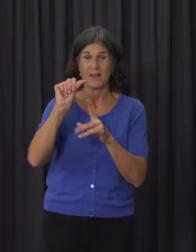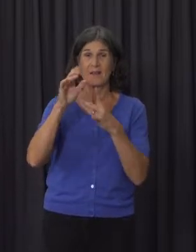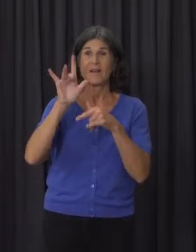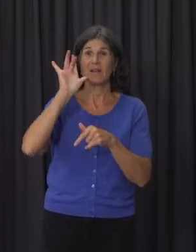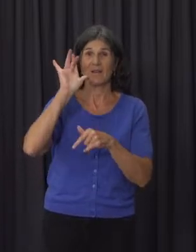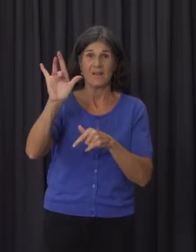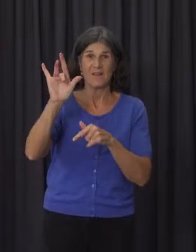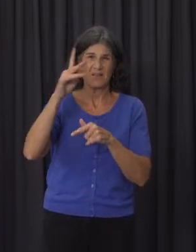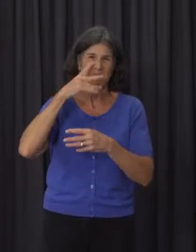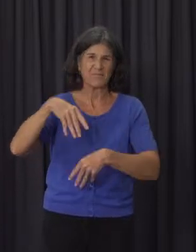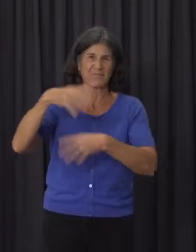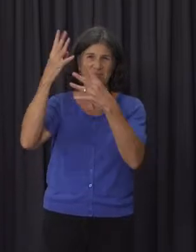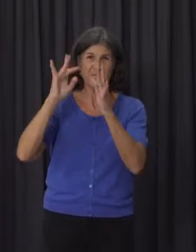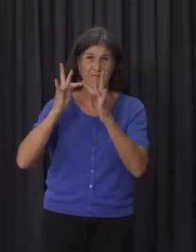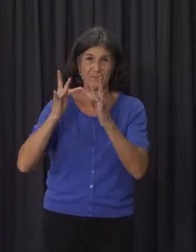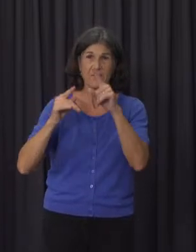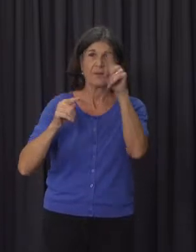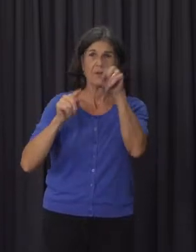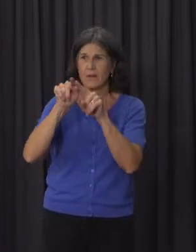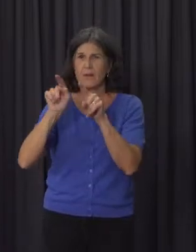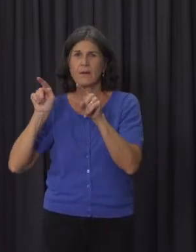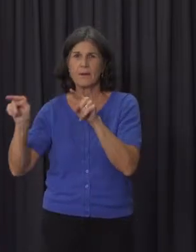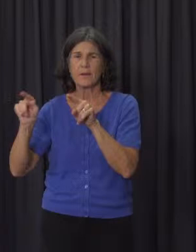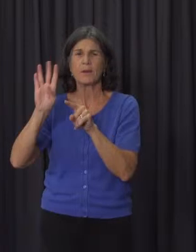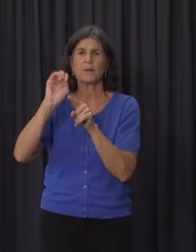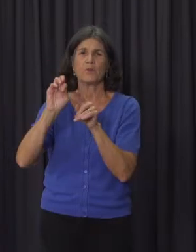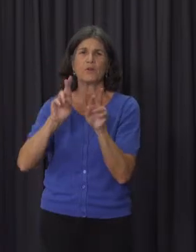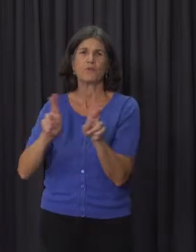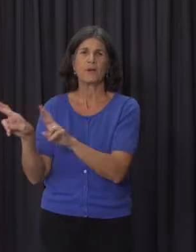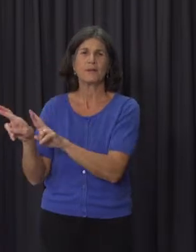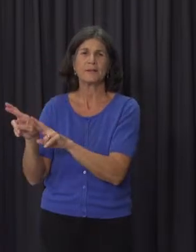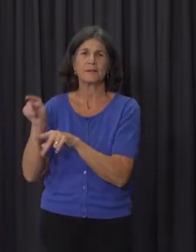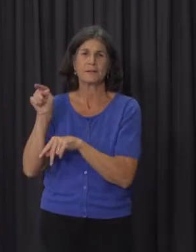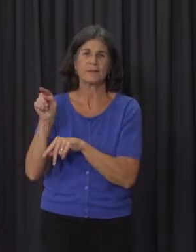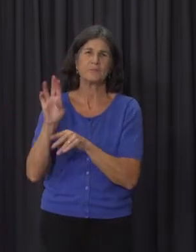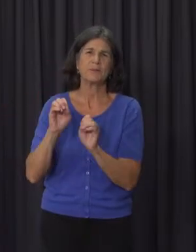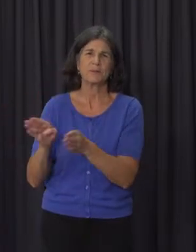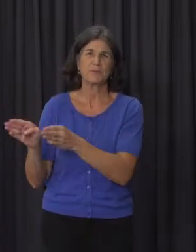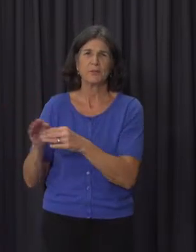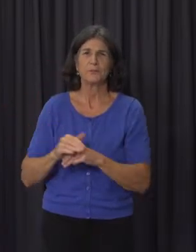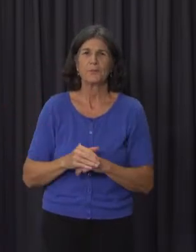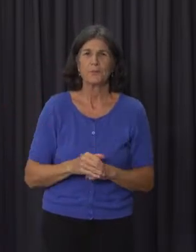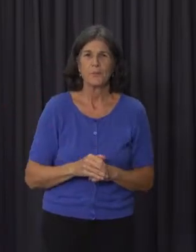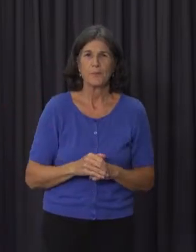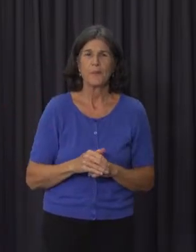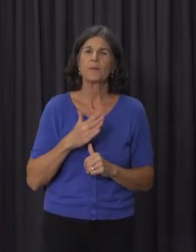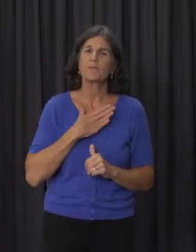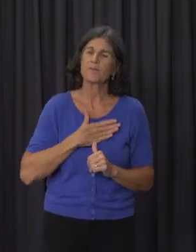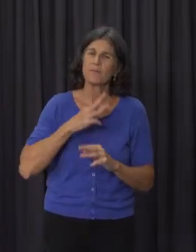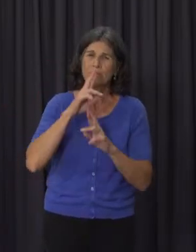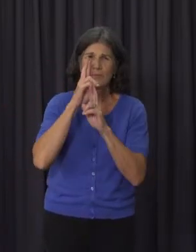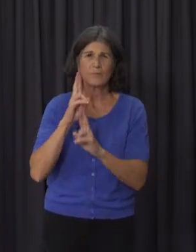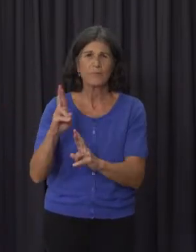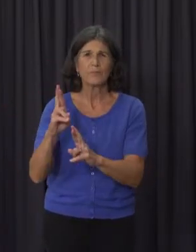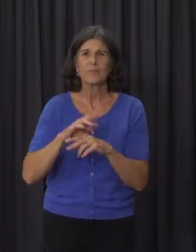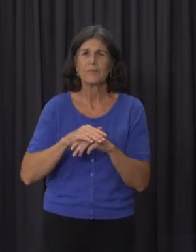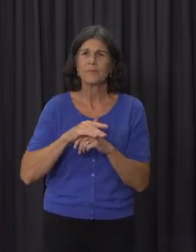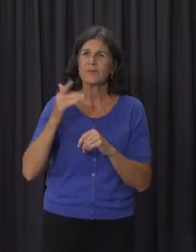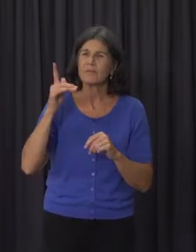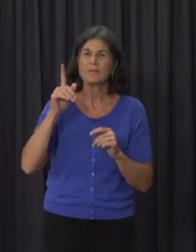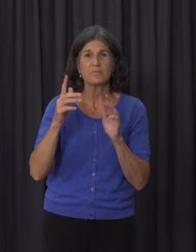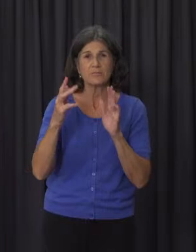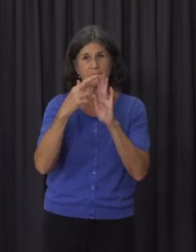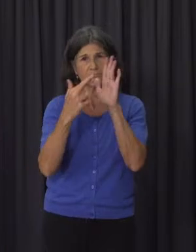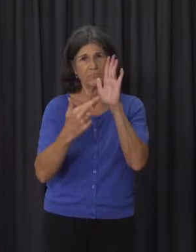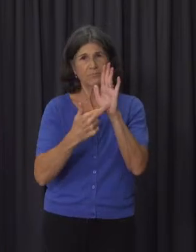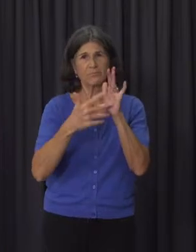remain vigilant and observe all fire bans. Albertans should also stay connected with their local authorities. Please download the